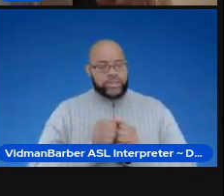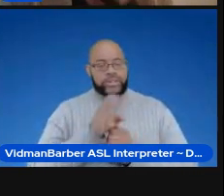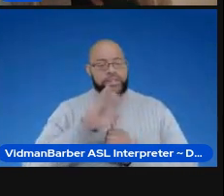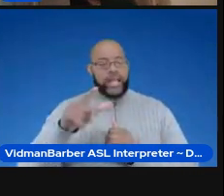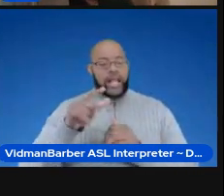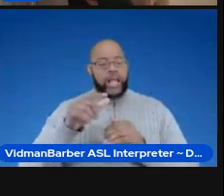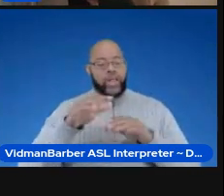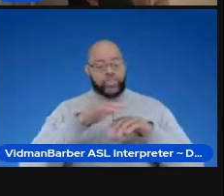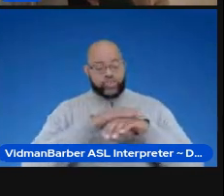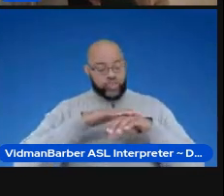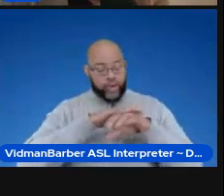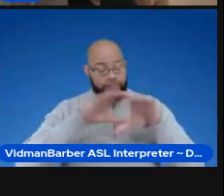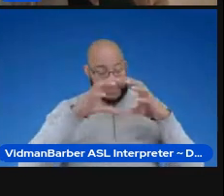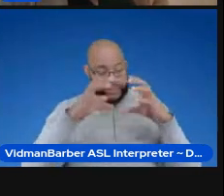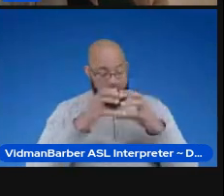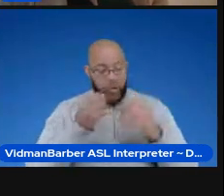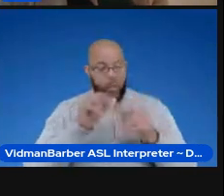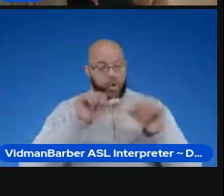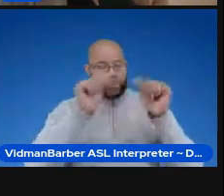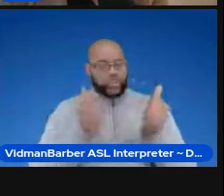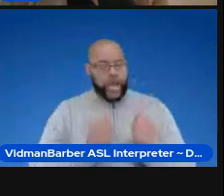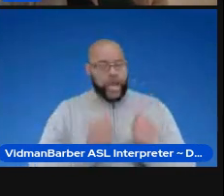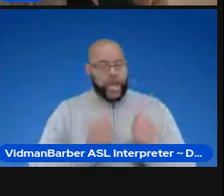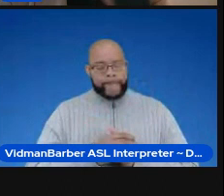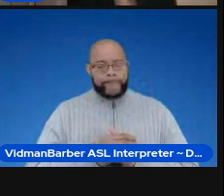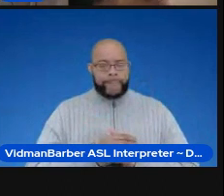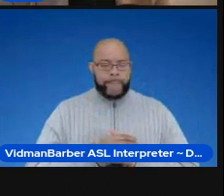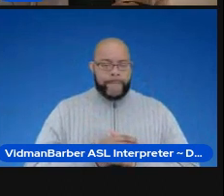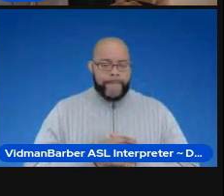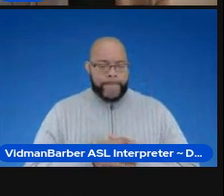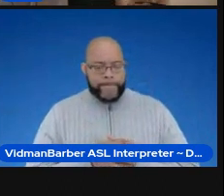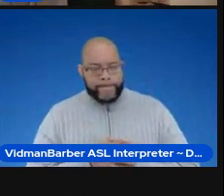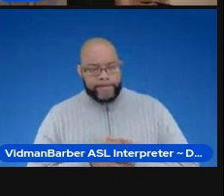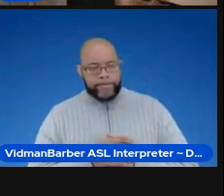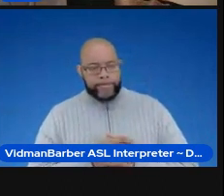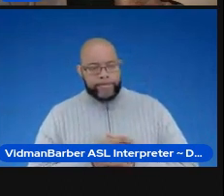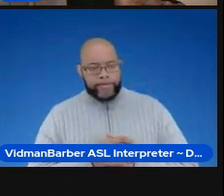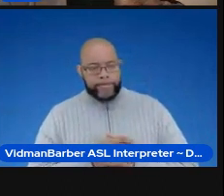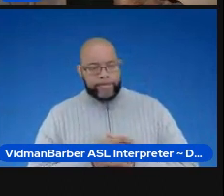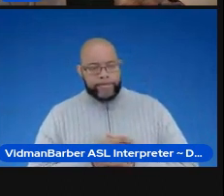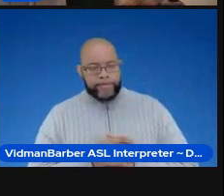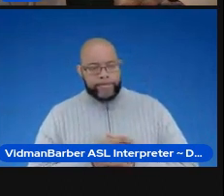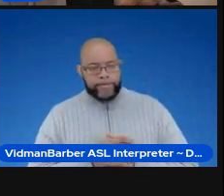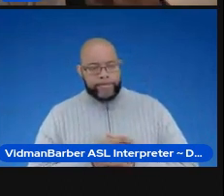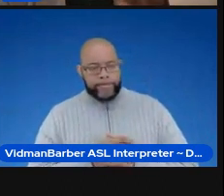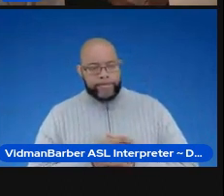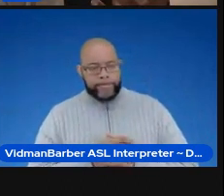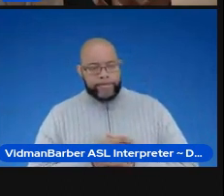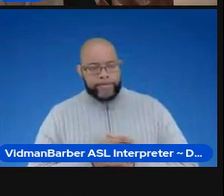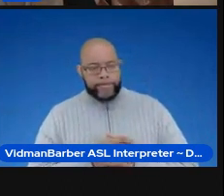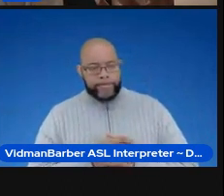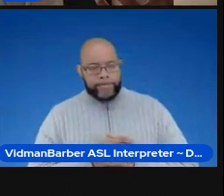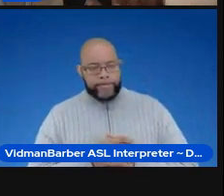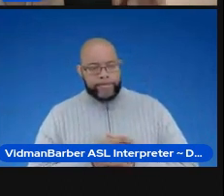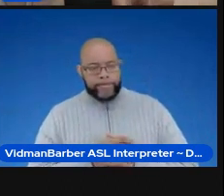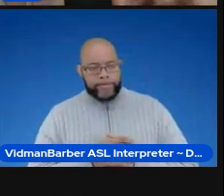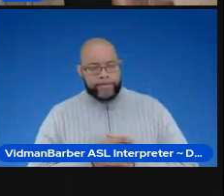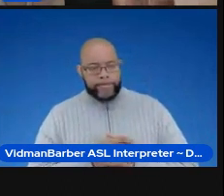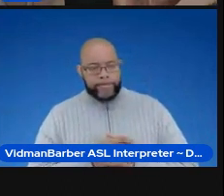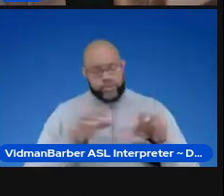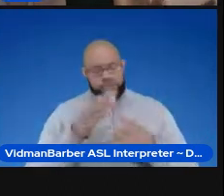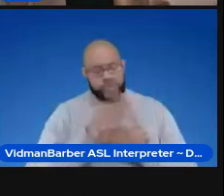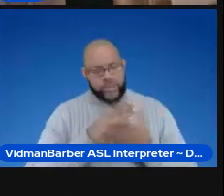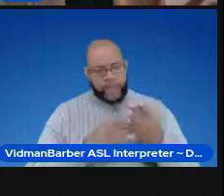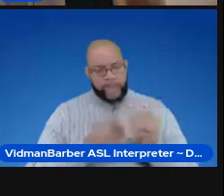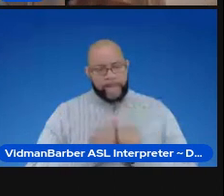shape. So we dig a little further and conducted some scanning